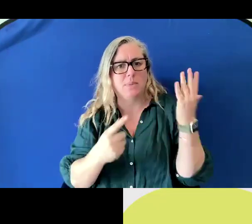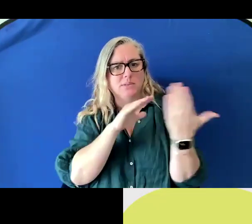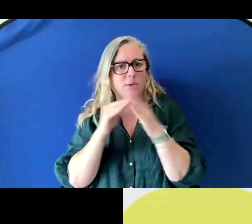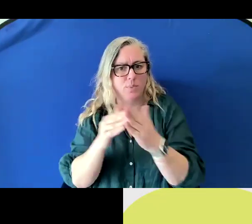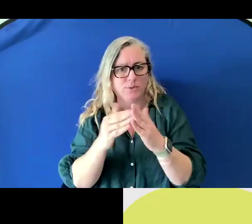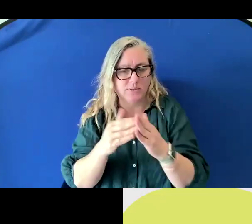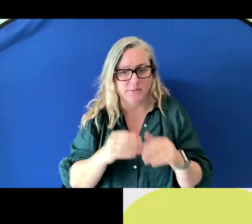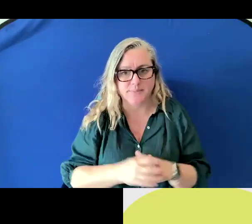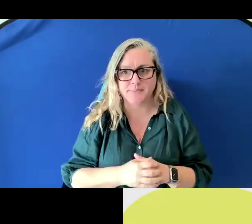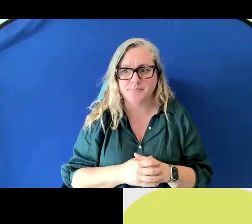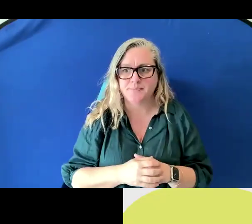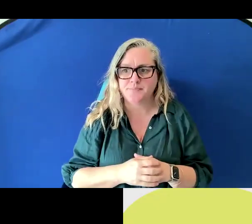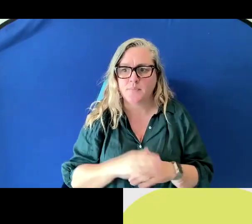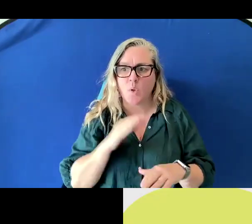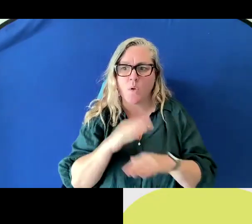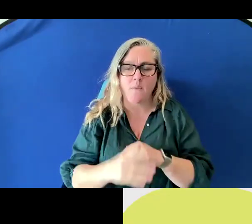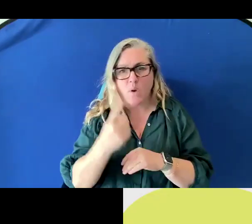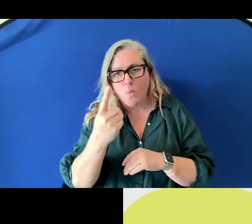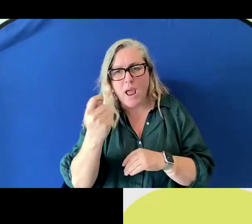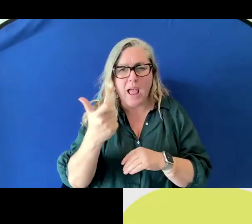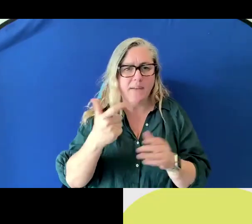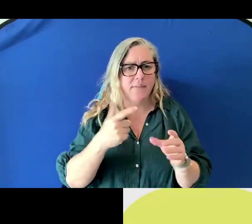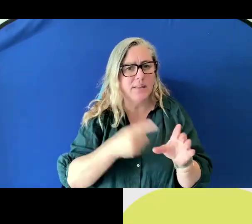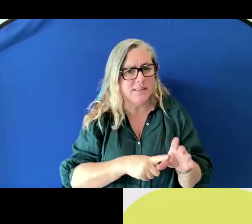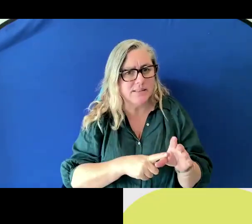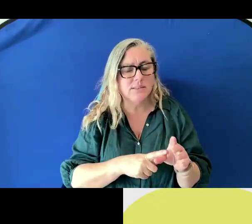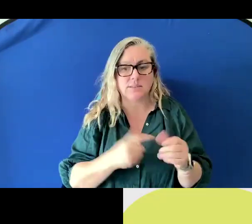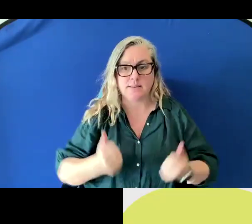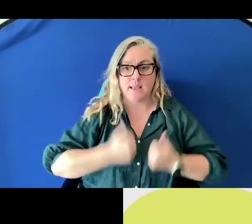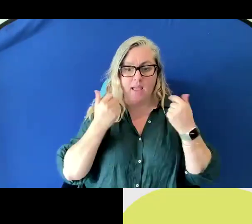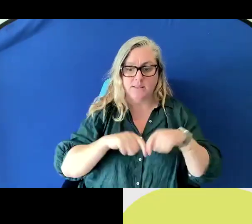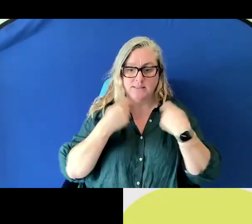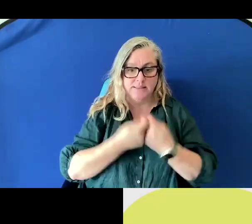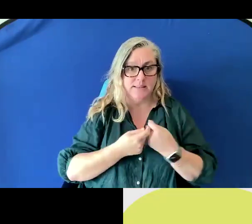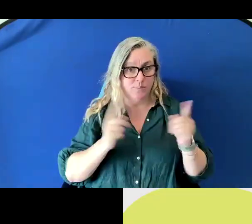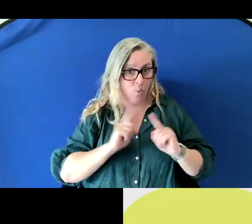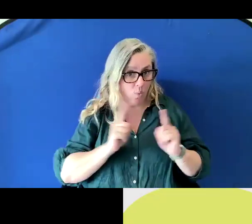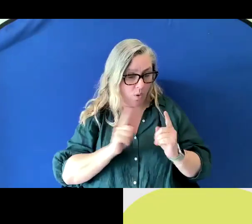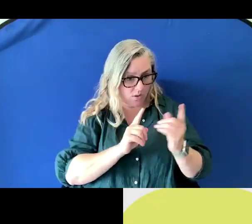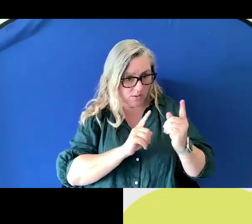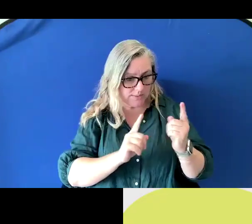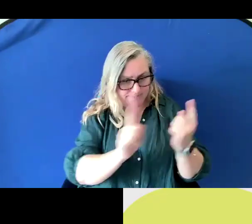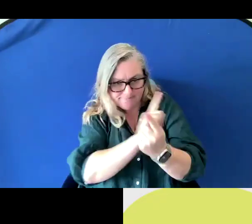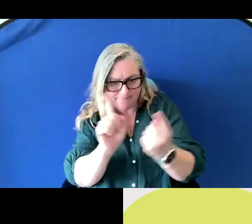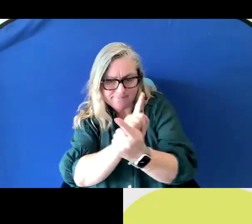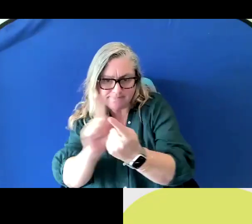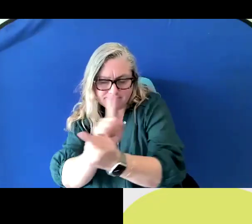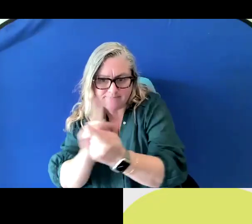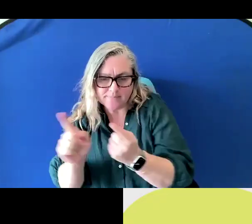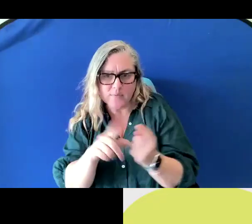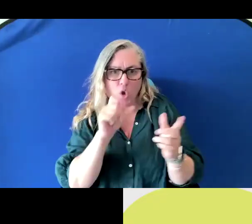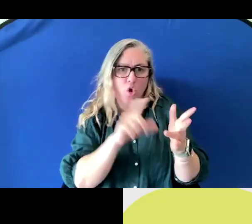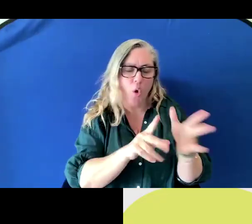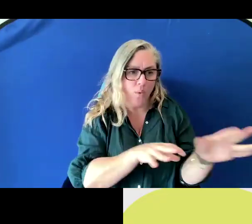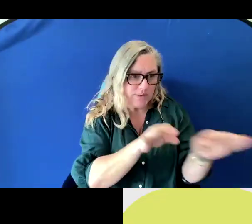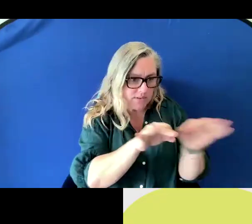Over the past year and a half, our team has worked closely with more than 40 co-designers, parents, caregivers, and young people